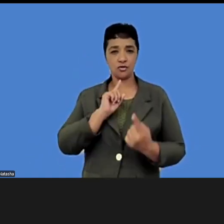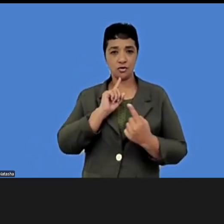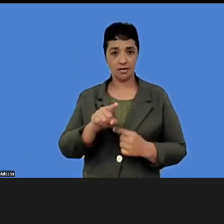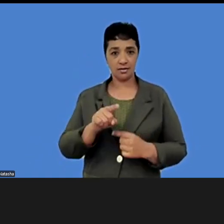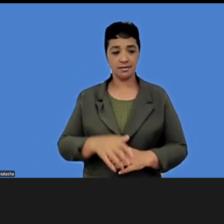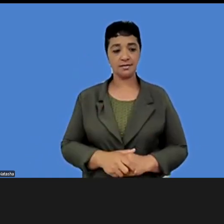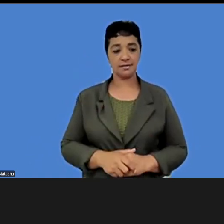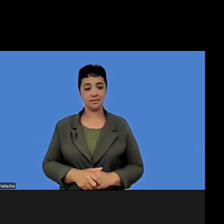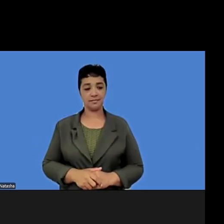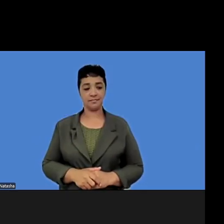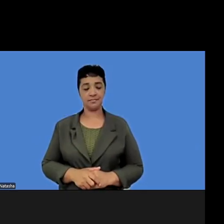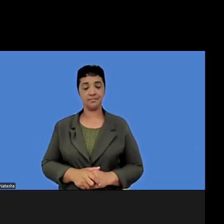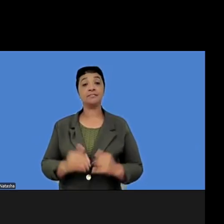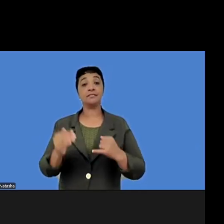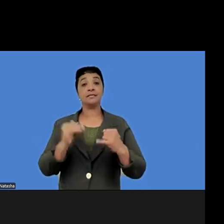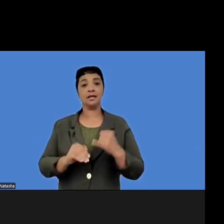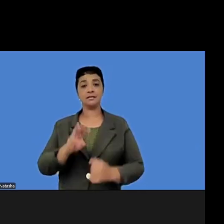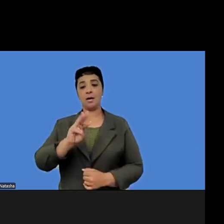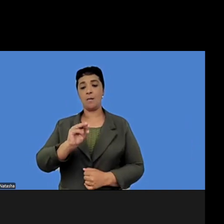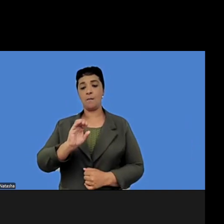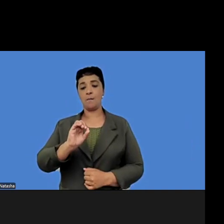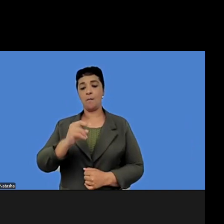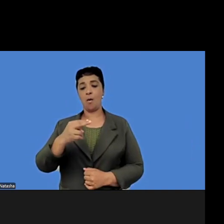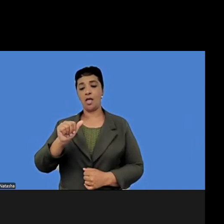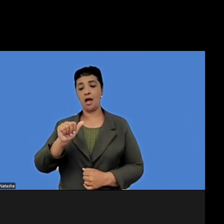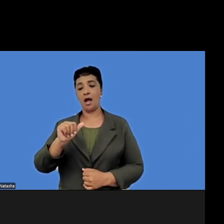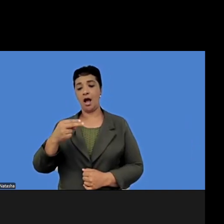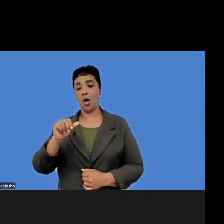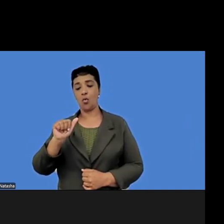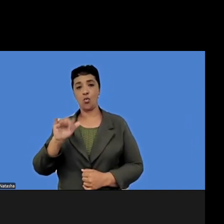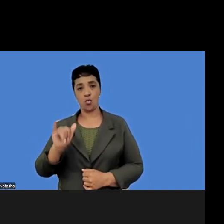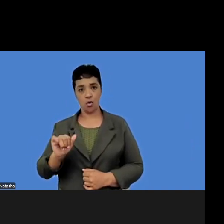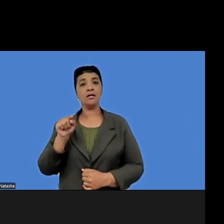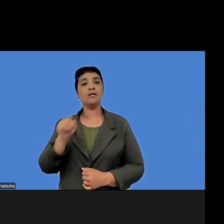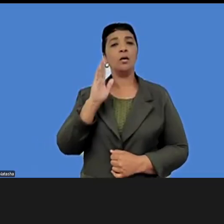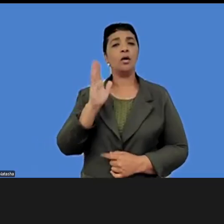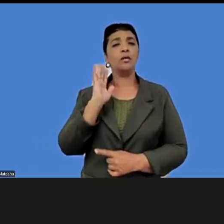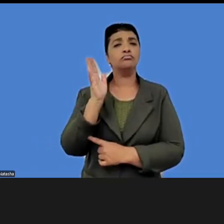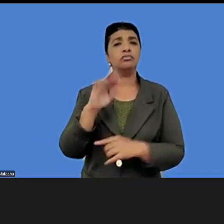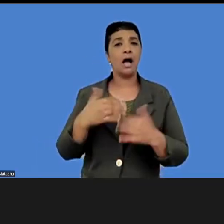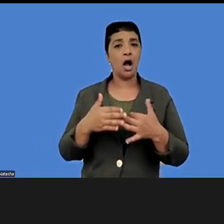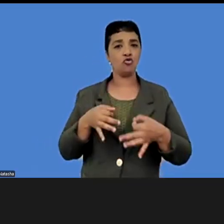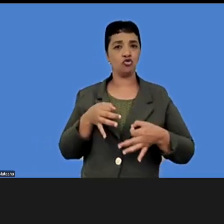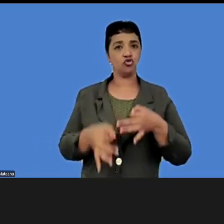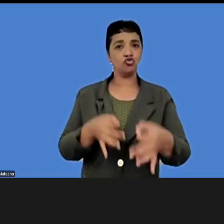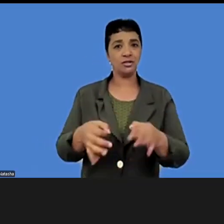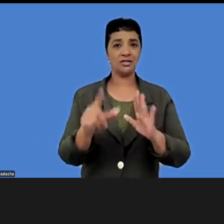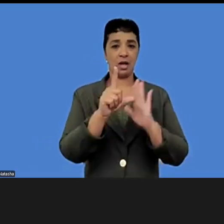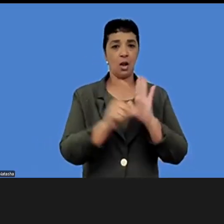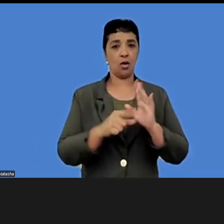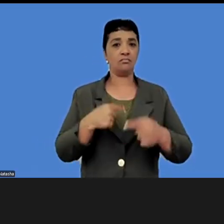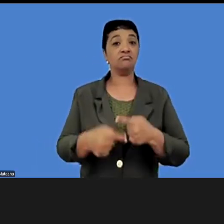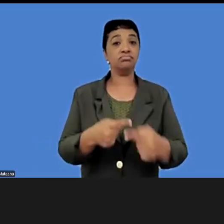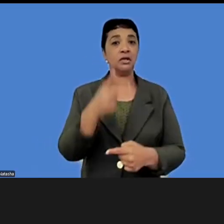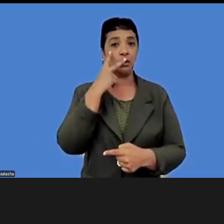Our final speaker is Moyahabo Toka, who will present on strategic litigation to give effect to the rights